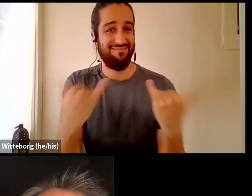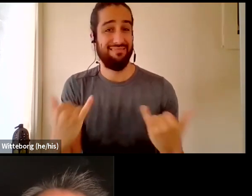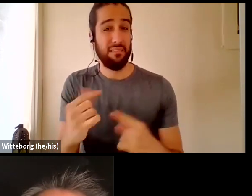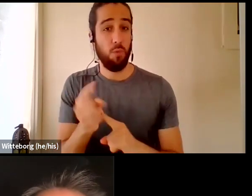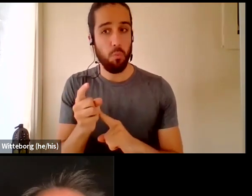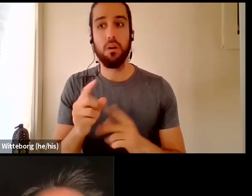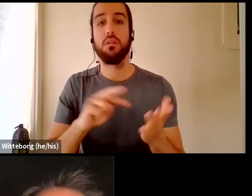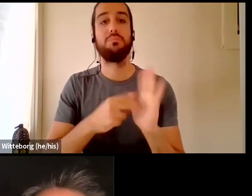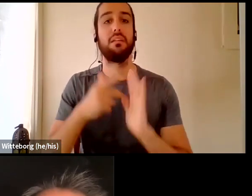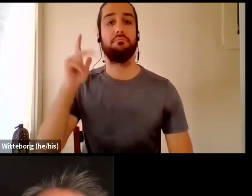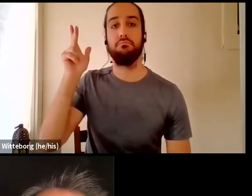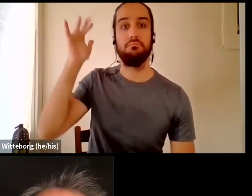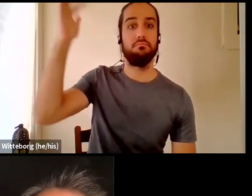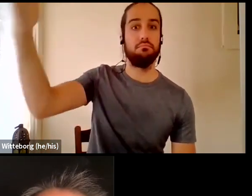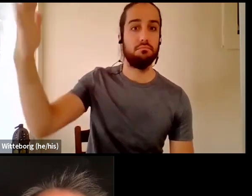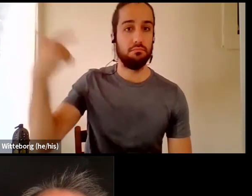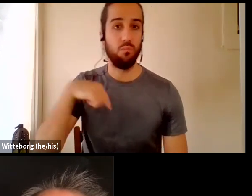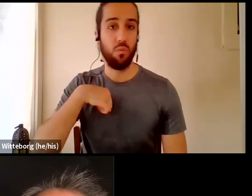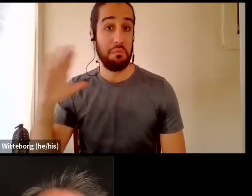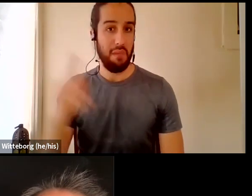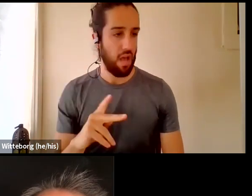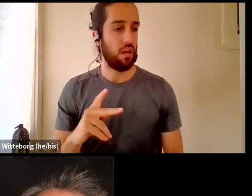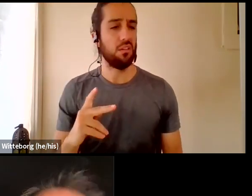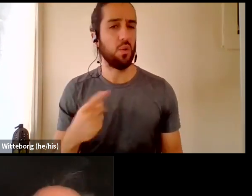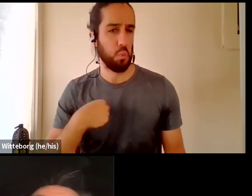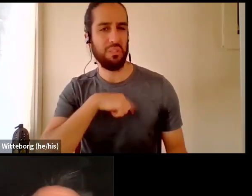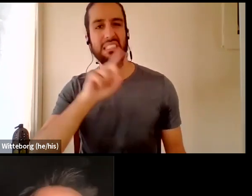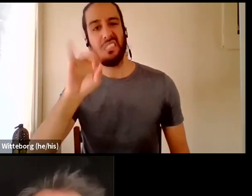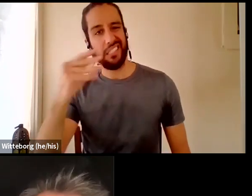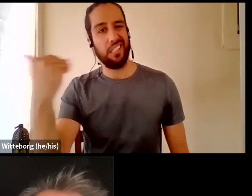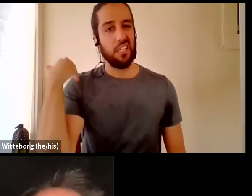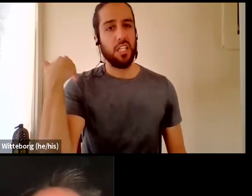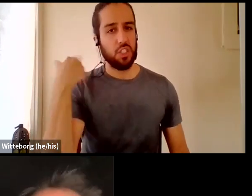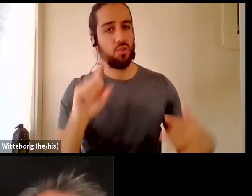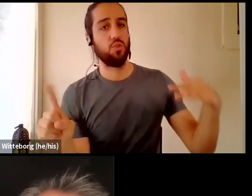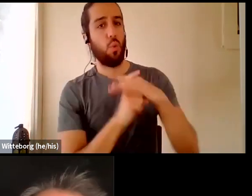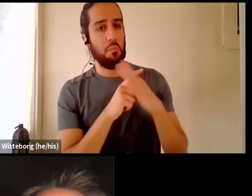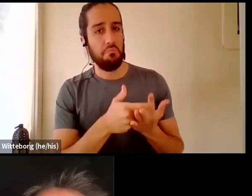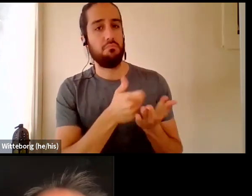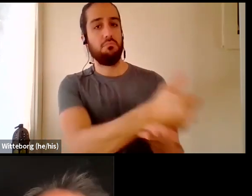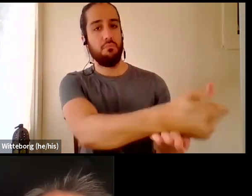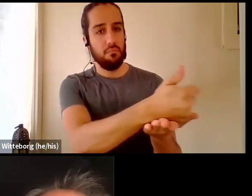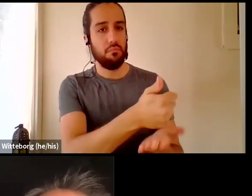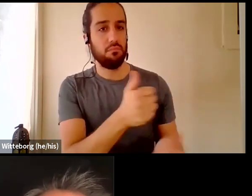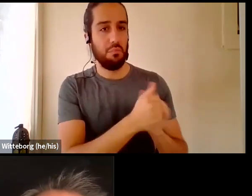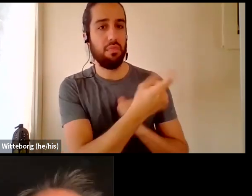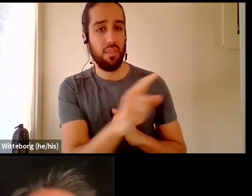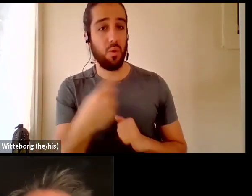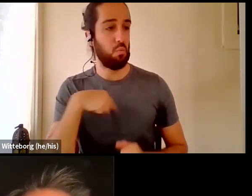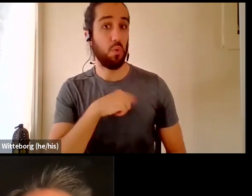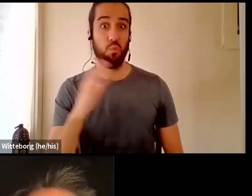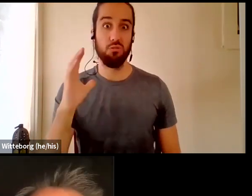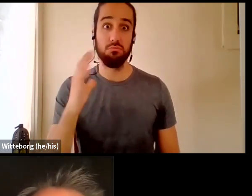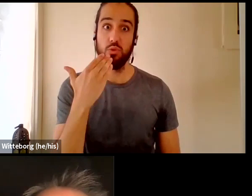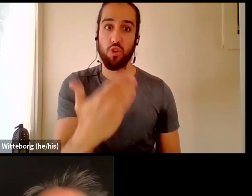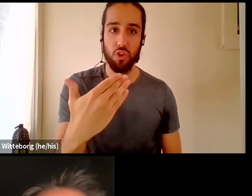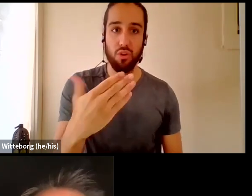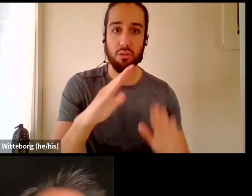back, that we showed up for them. We were truly, truly good neighbors and good partners.